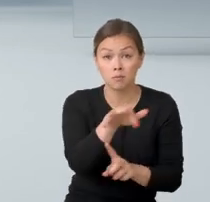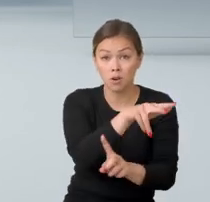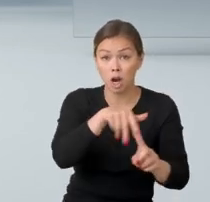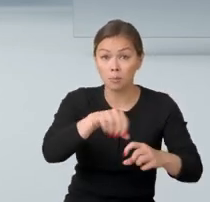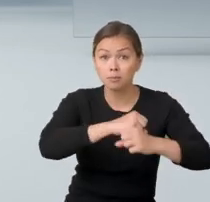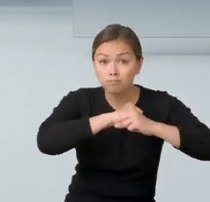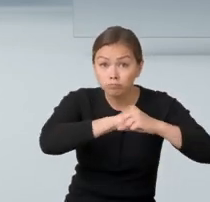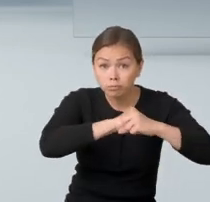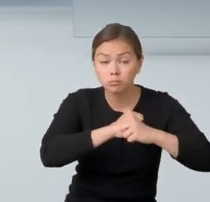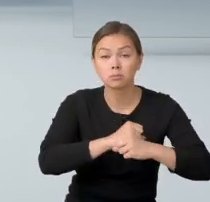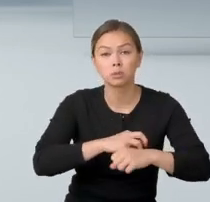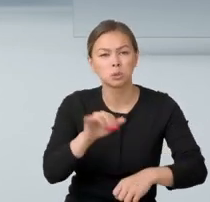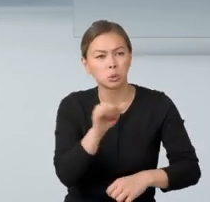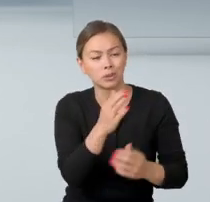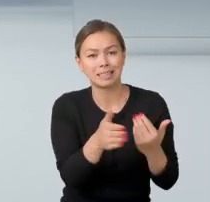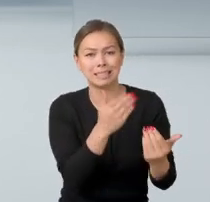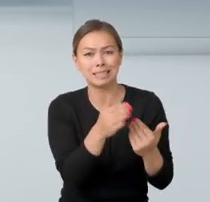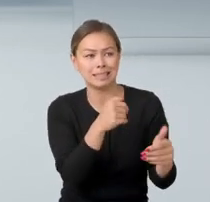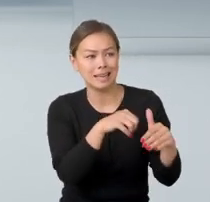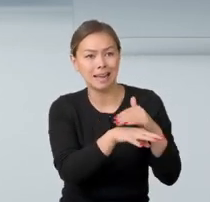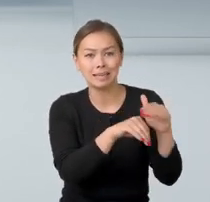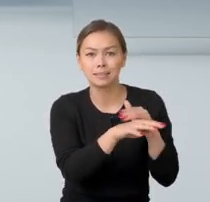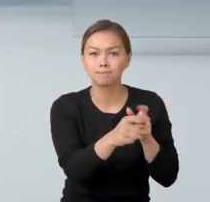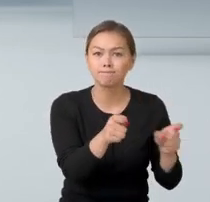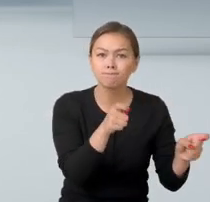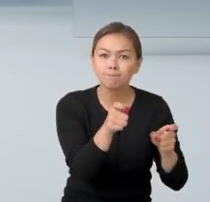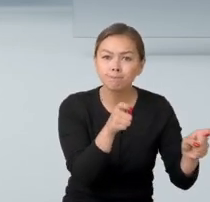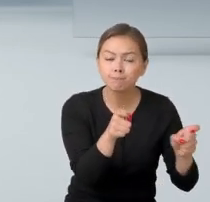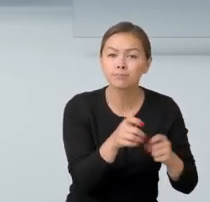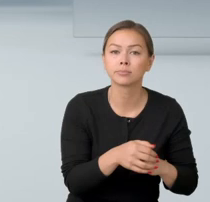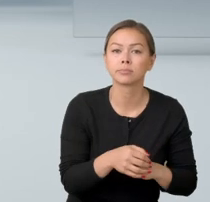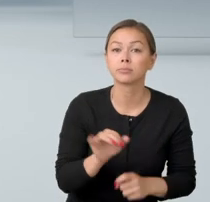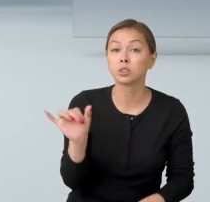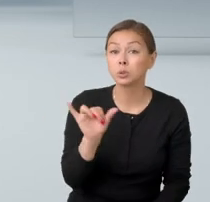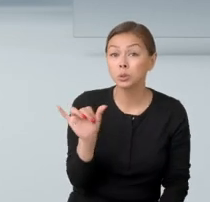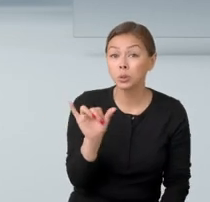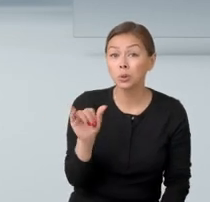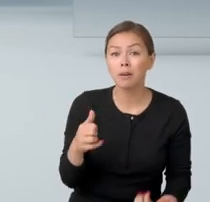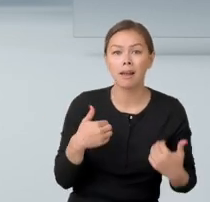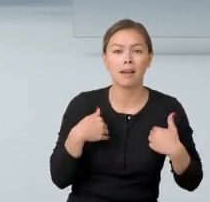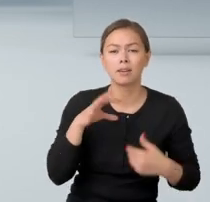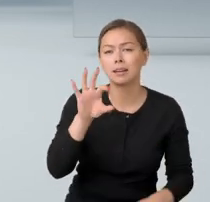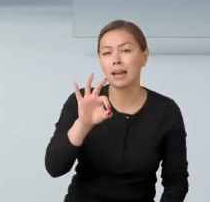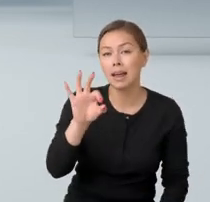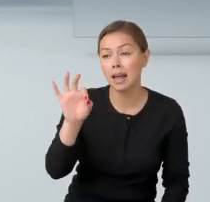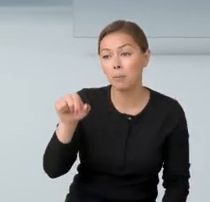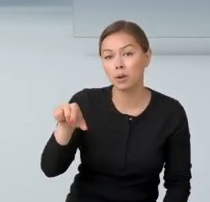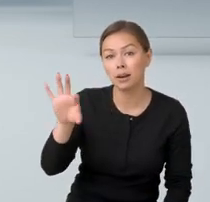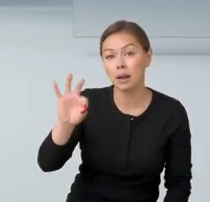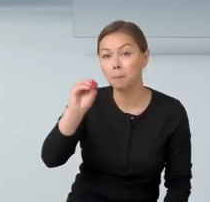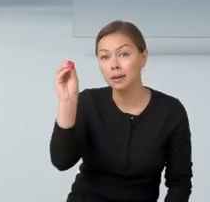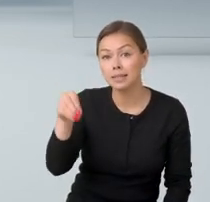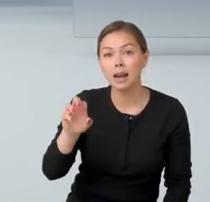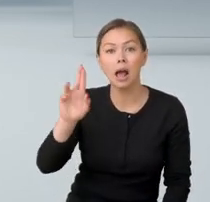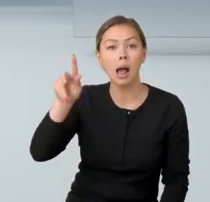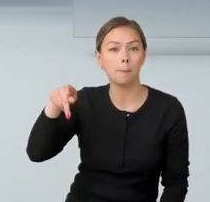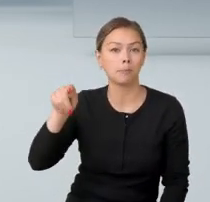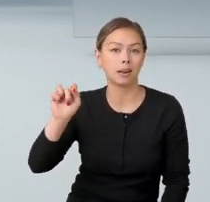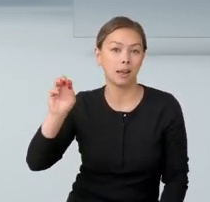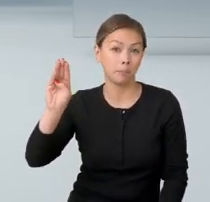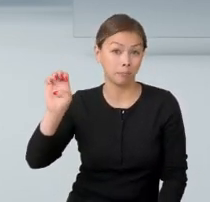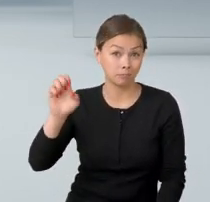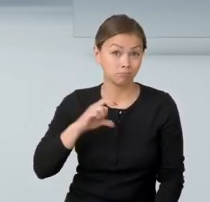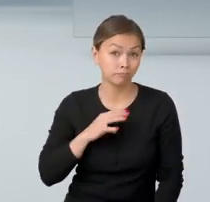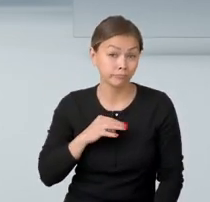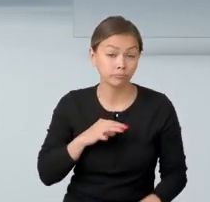have a secure environment and easy access management embedded also we have a nicely 99.9 percent